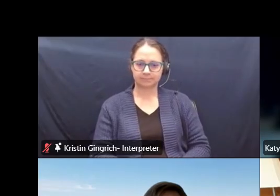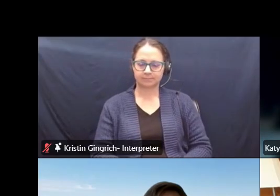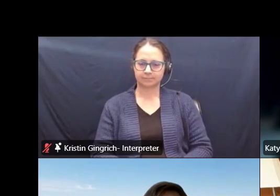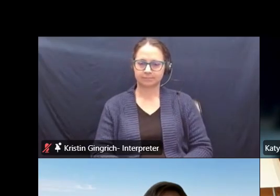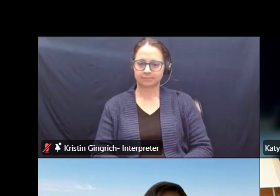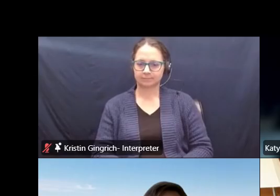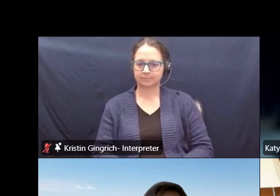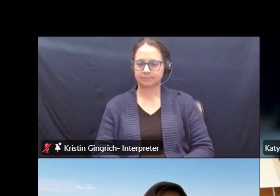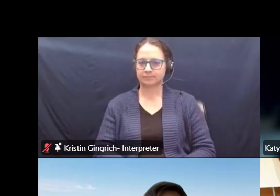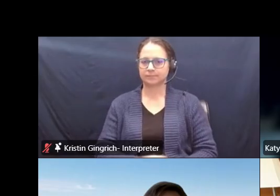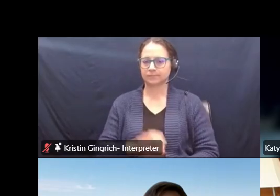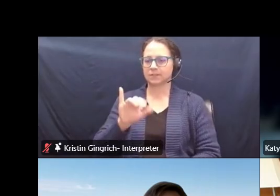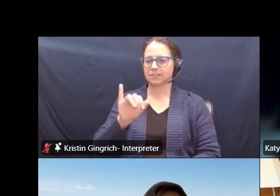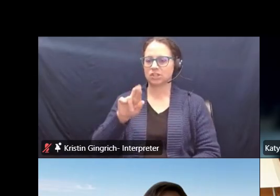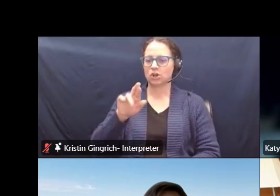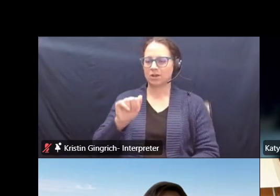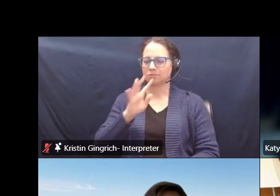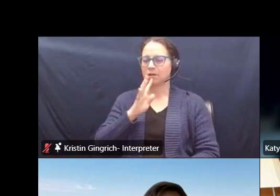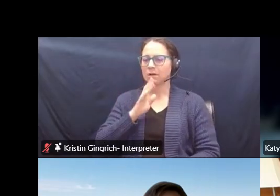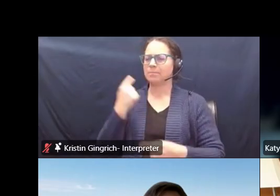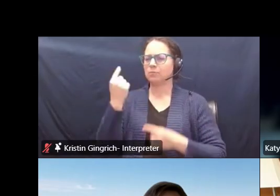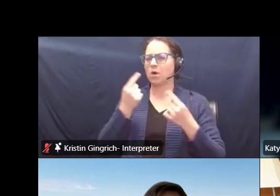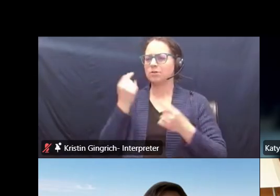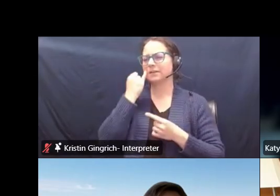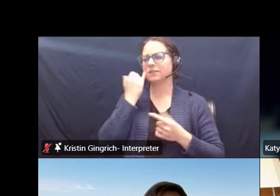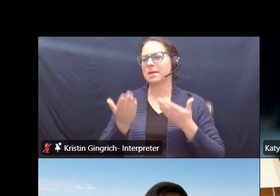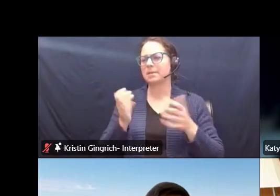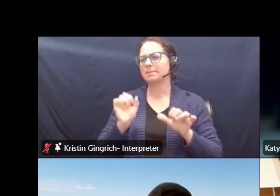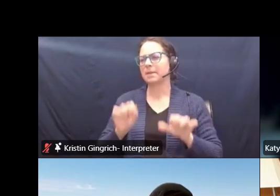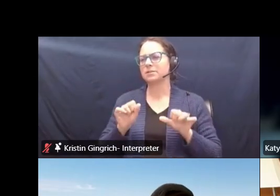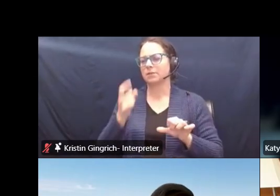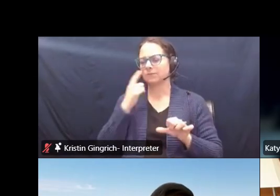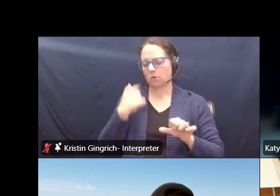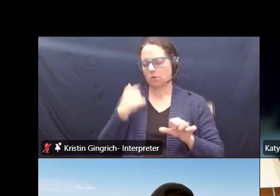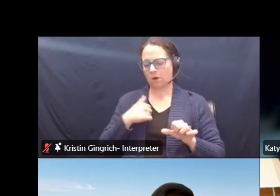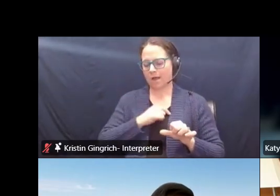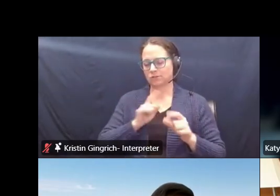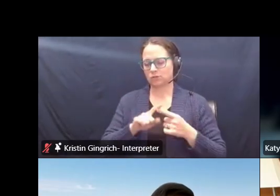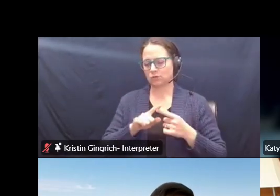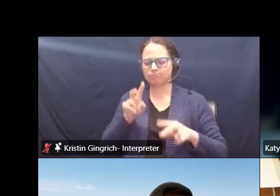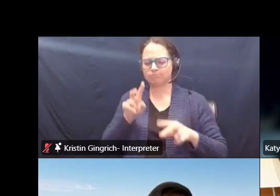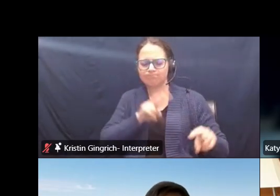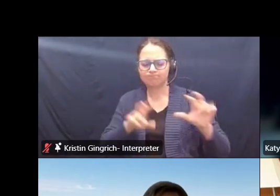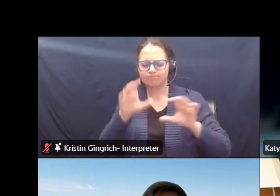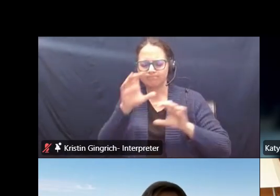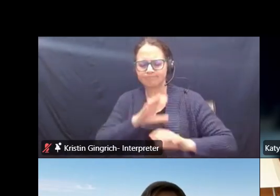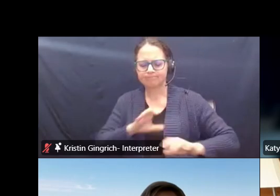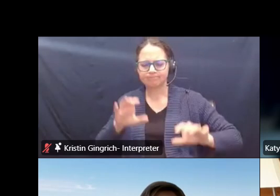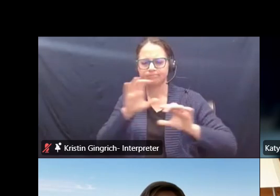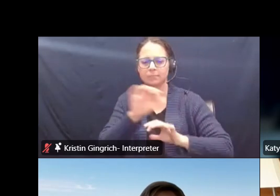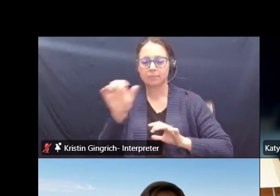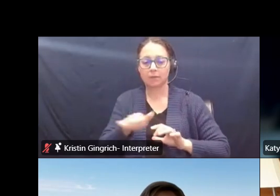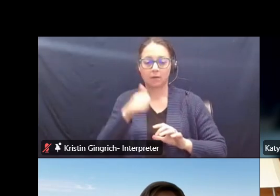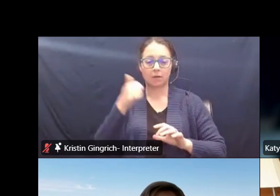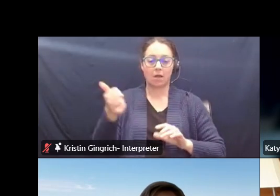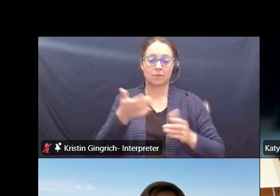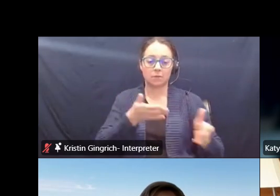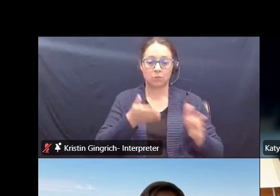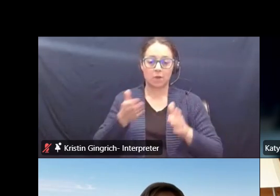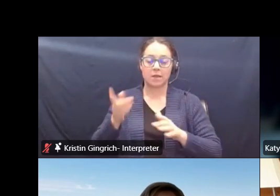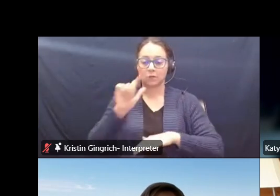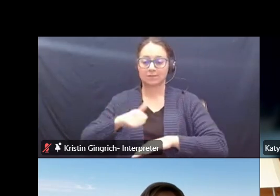This is Sierra. I'm wondering if it is possible for us to explore other ways of